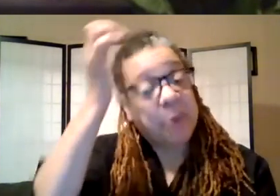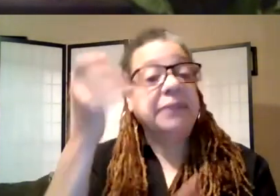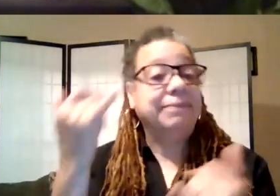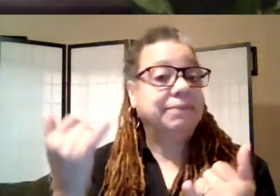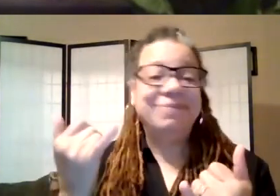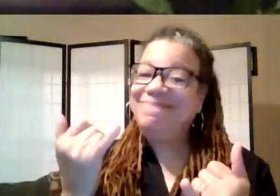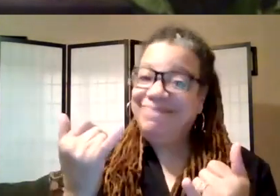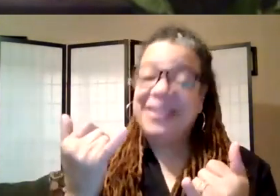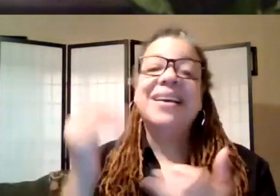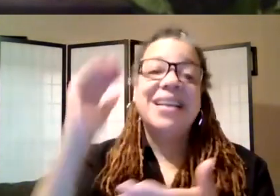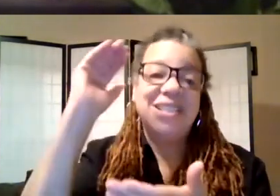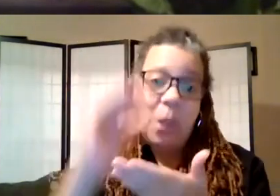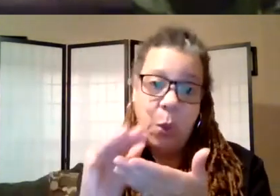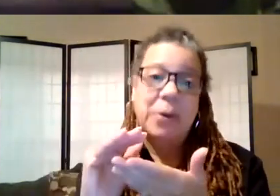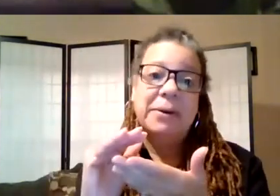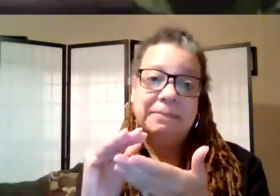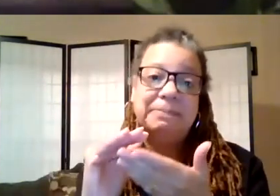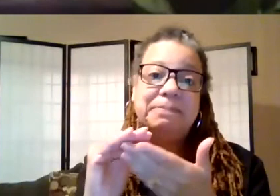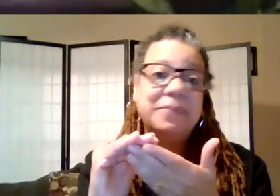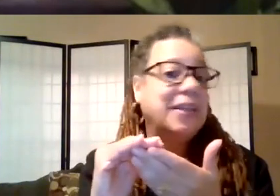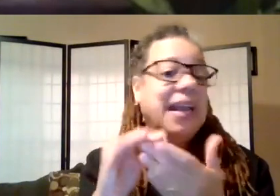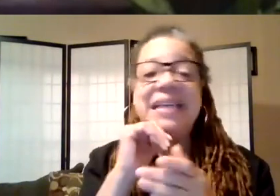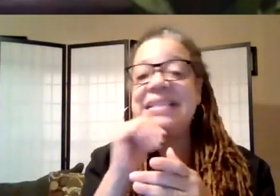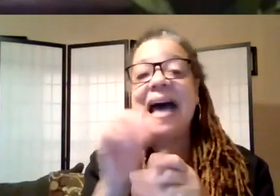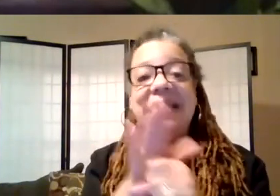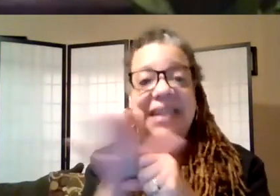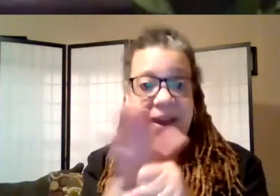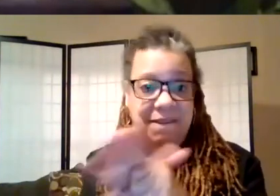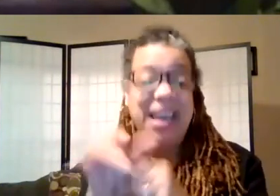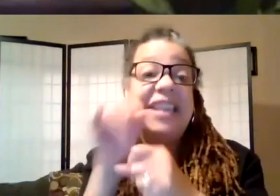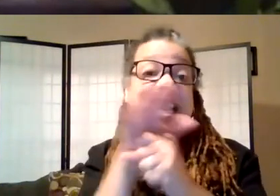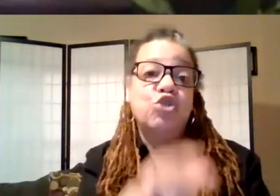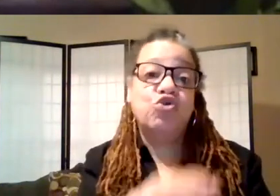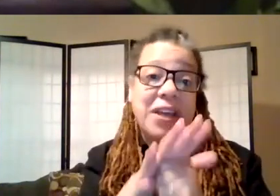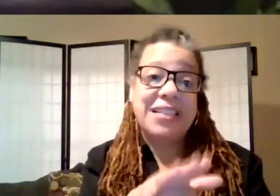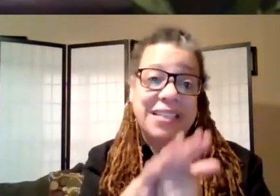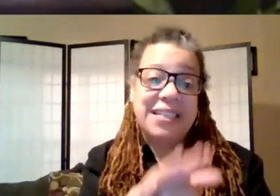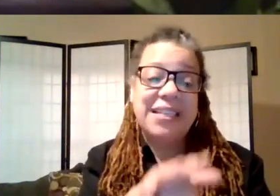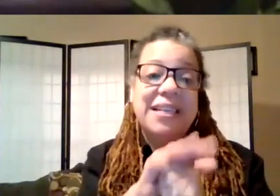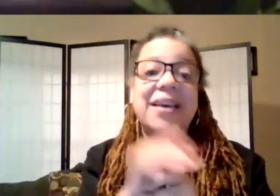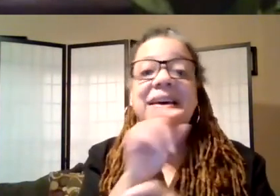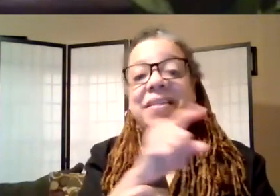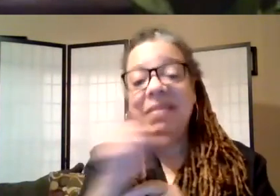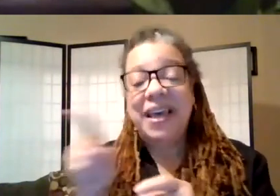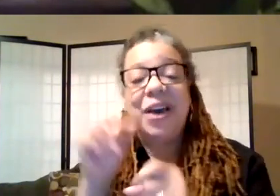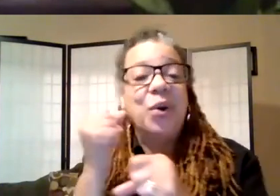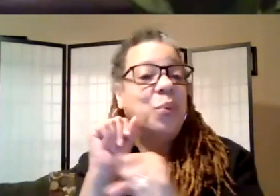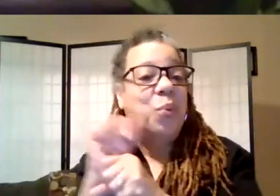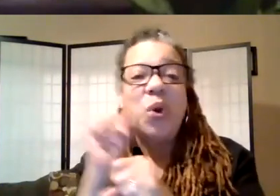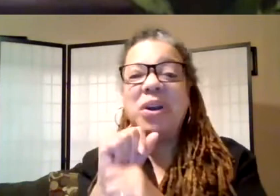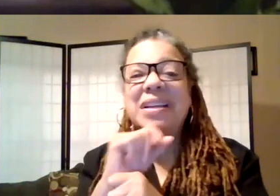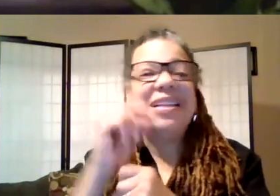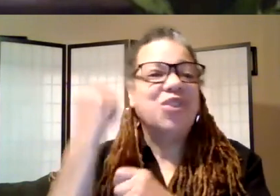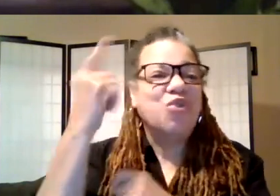are significantly underemployed and overstressed. Their firefighters are working these crazy